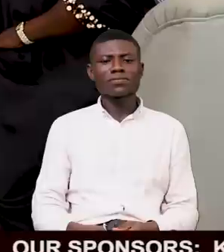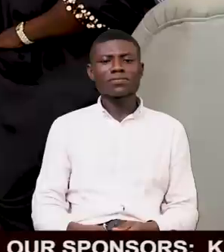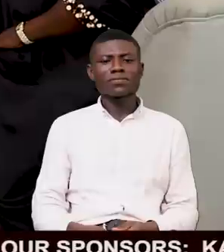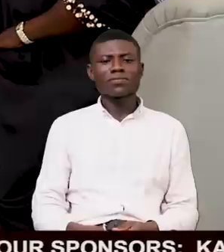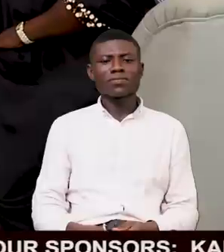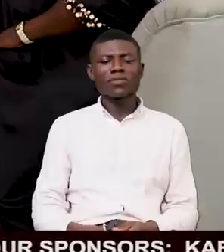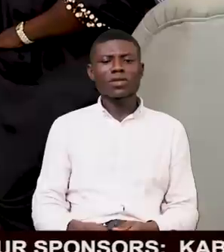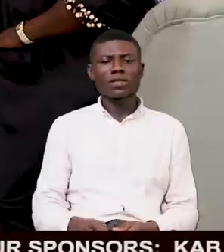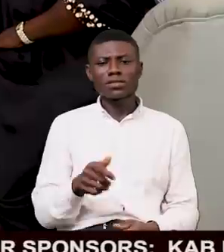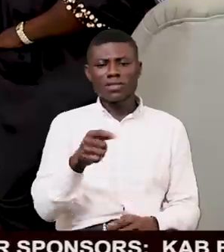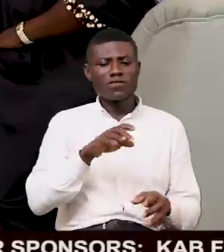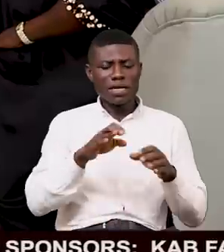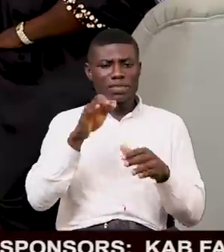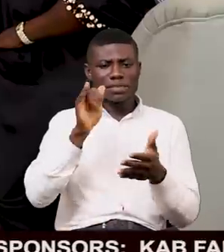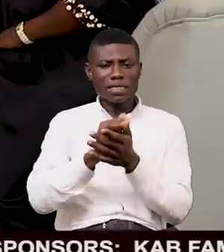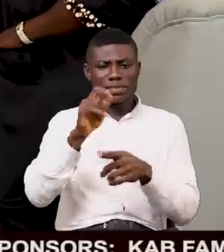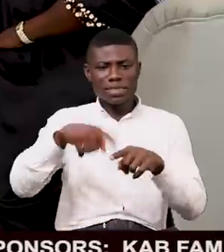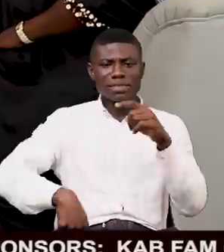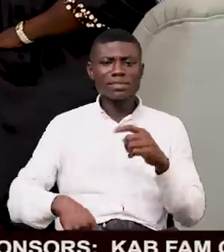not at all.